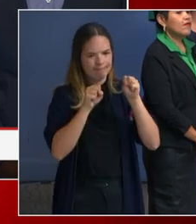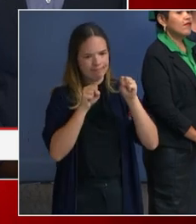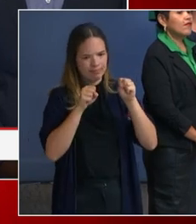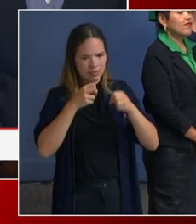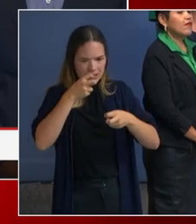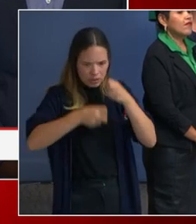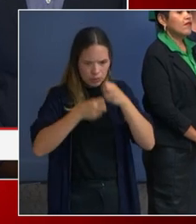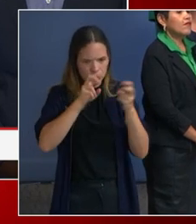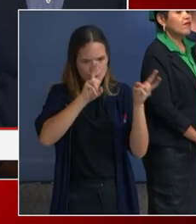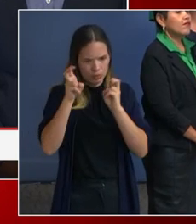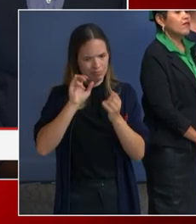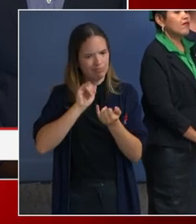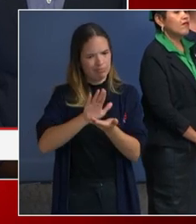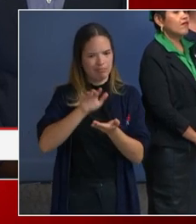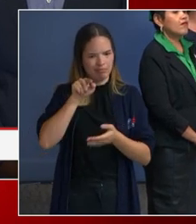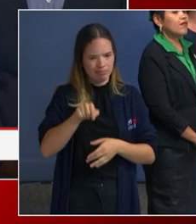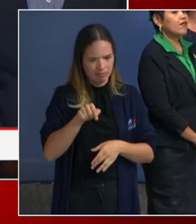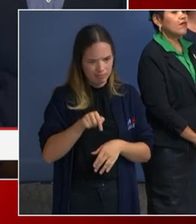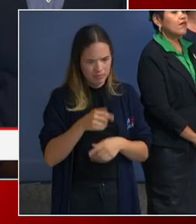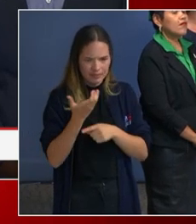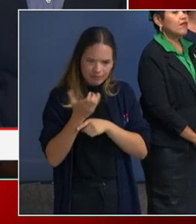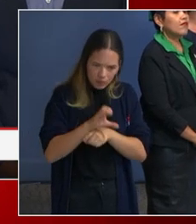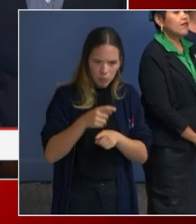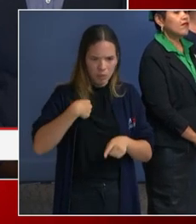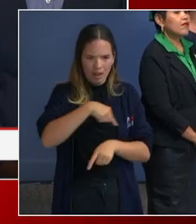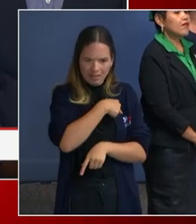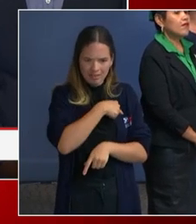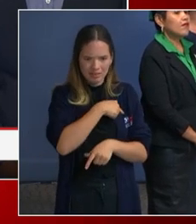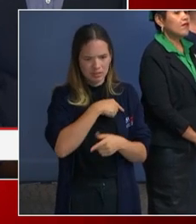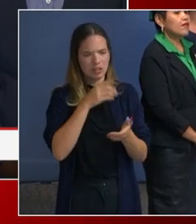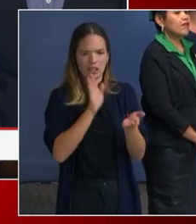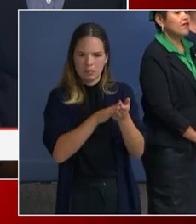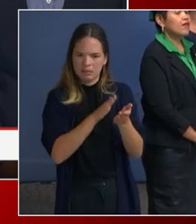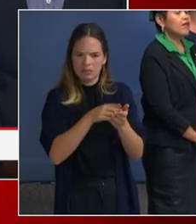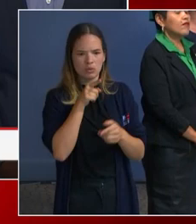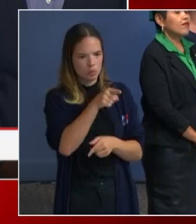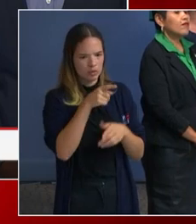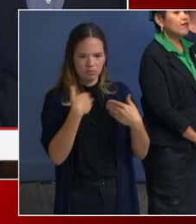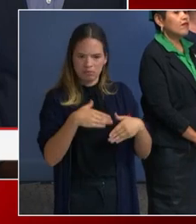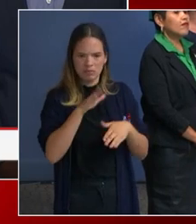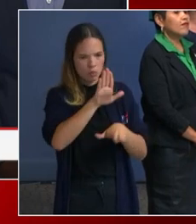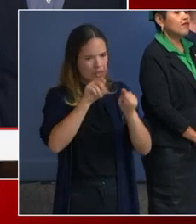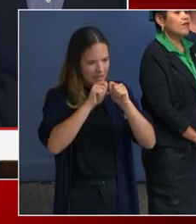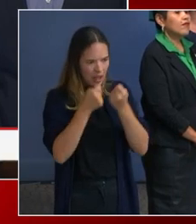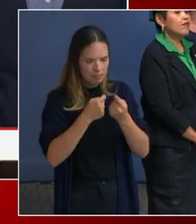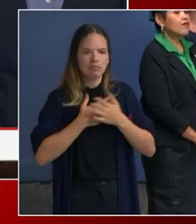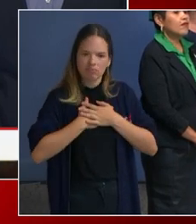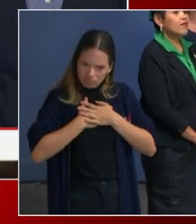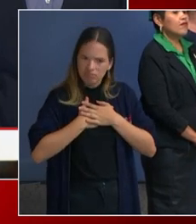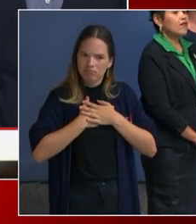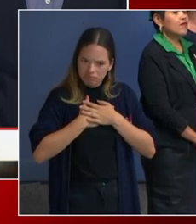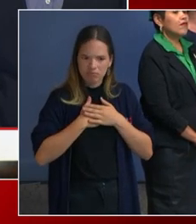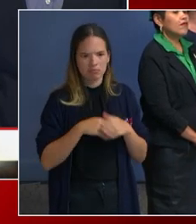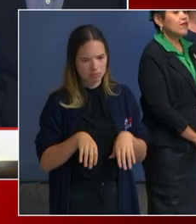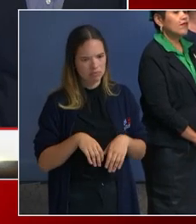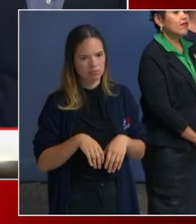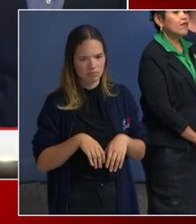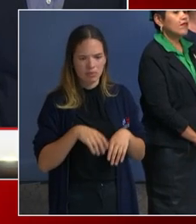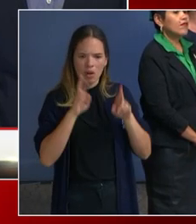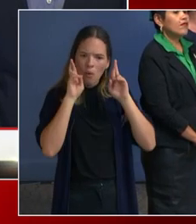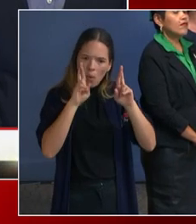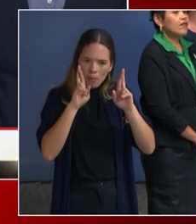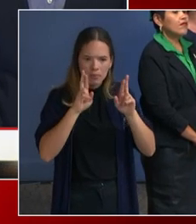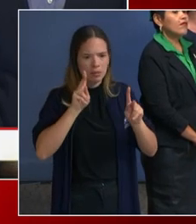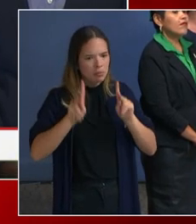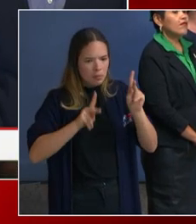has been imposed on us. And I applaud you, and I applaud your team. And I hope that people here asking the